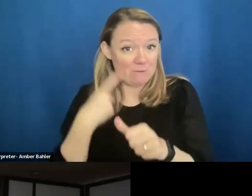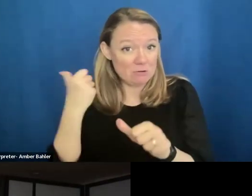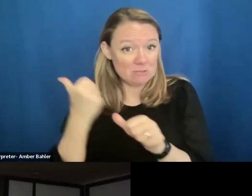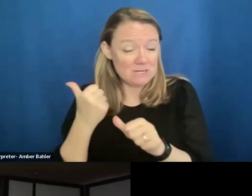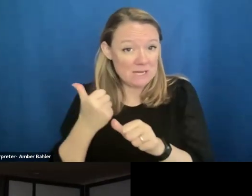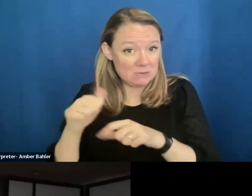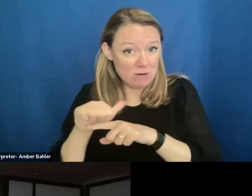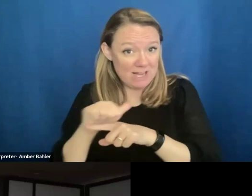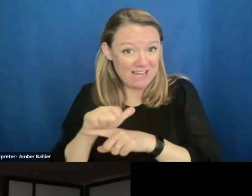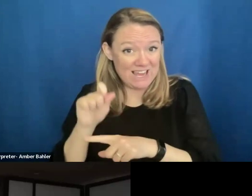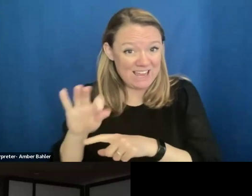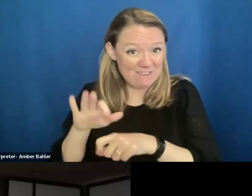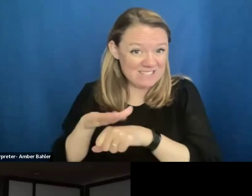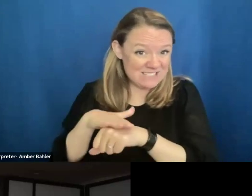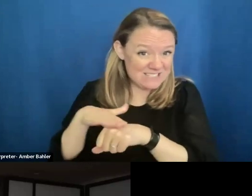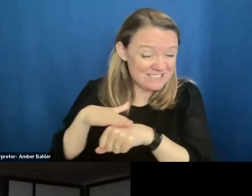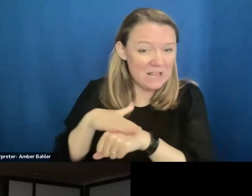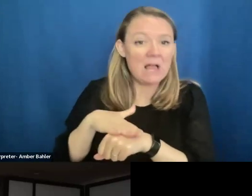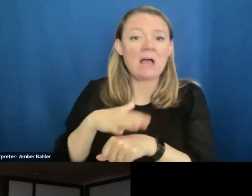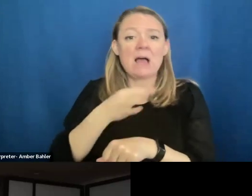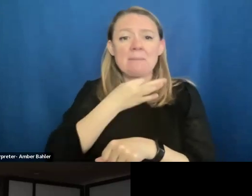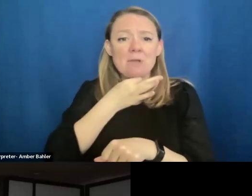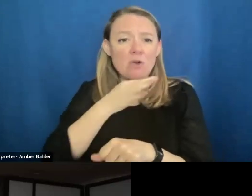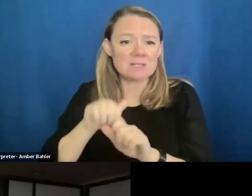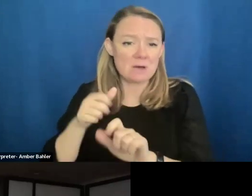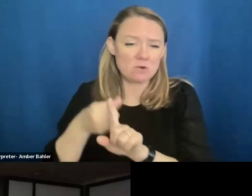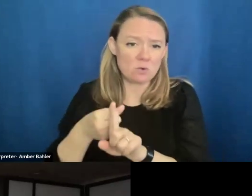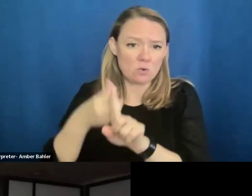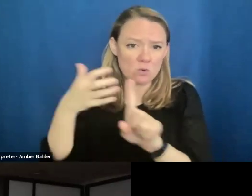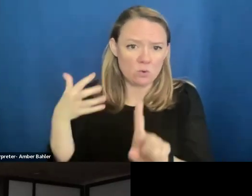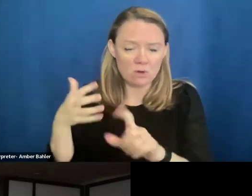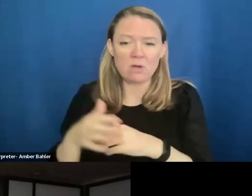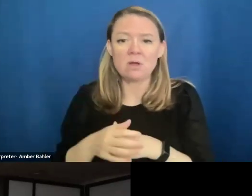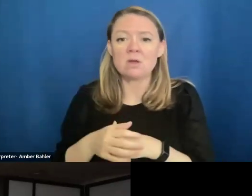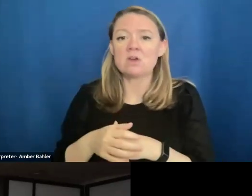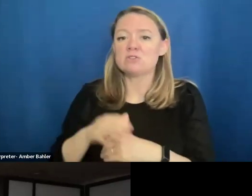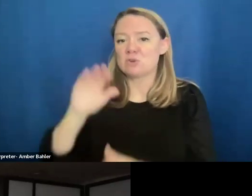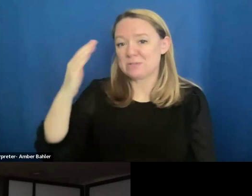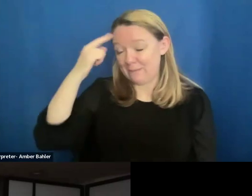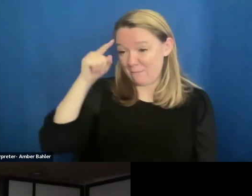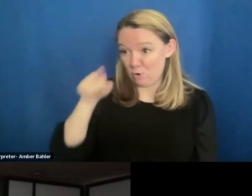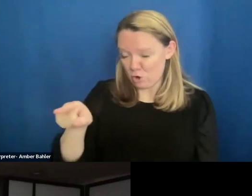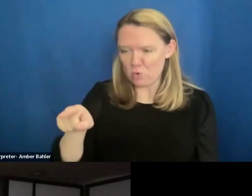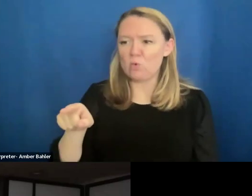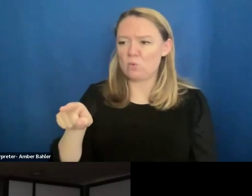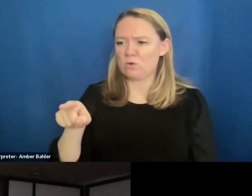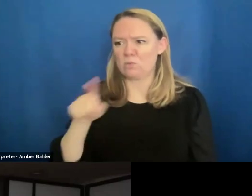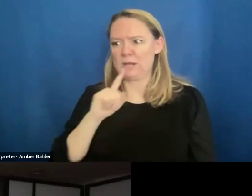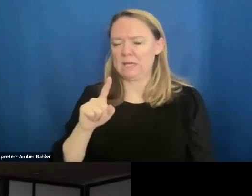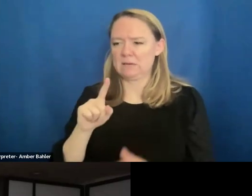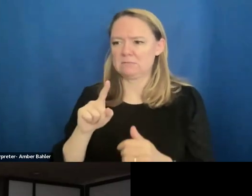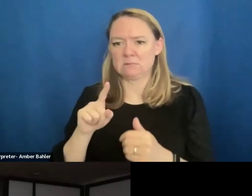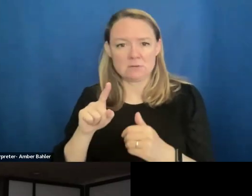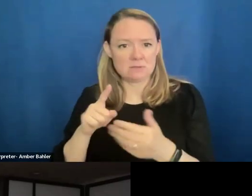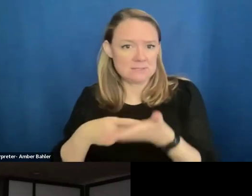you. So Dylan, sounds like what really spoke to you in particular was talking about the workforce and the training that they received to address substance use